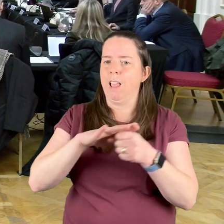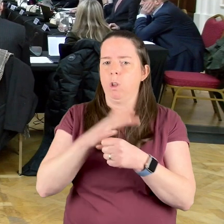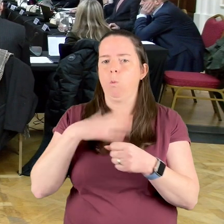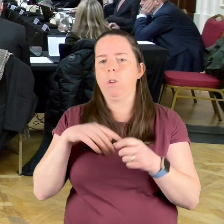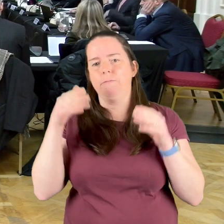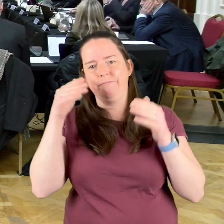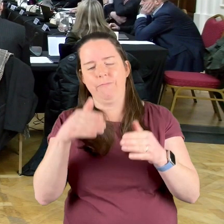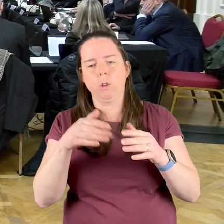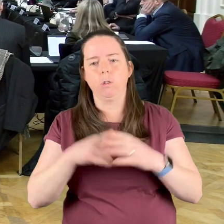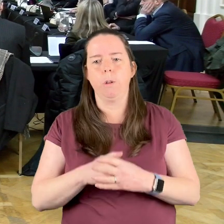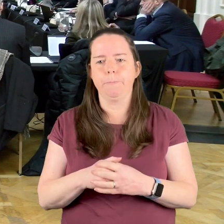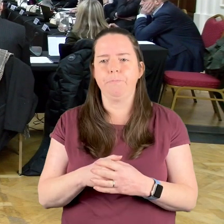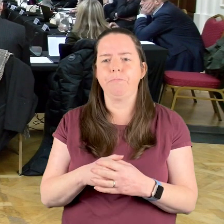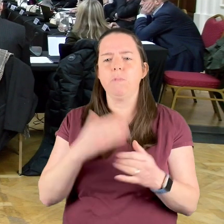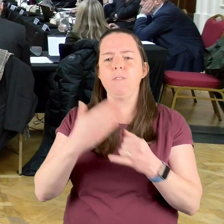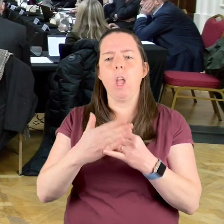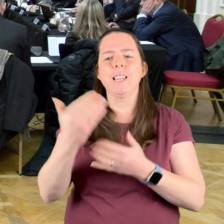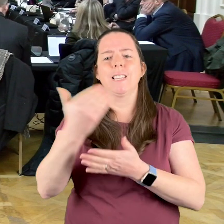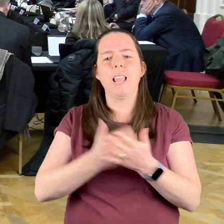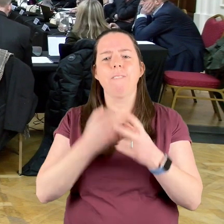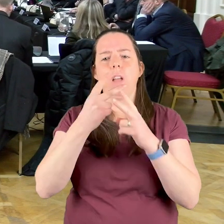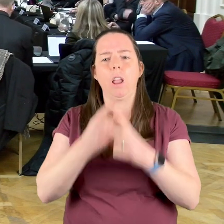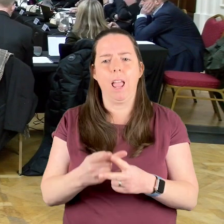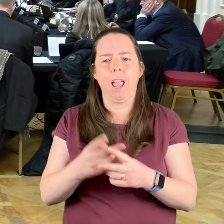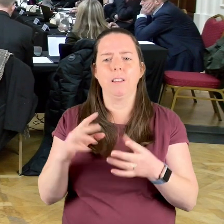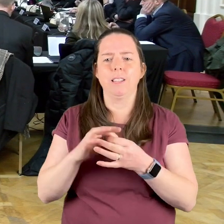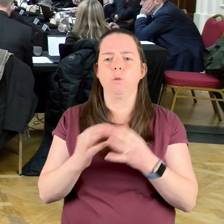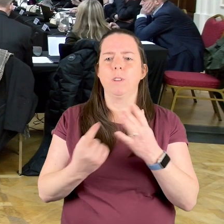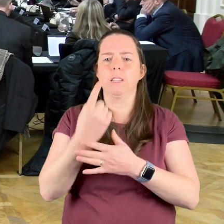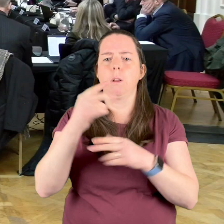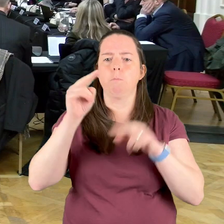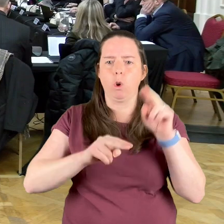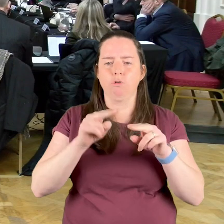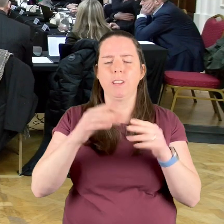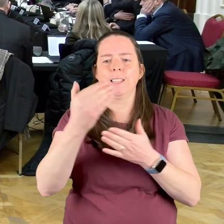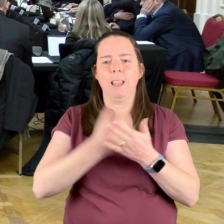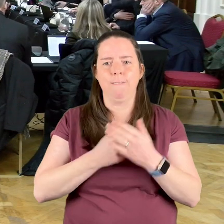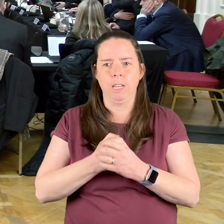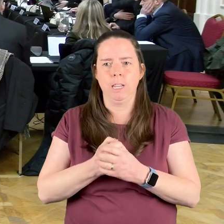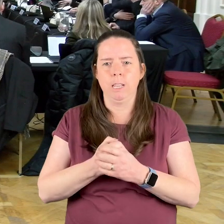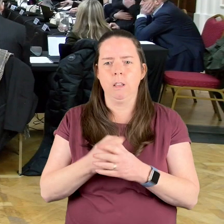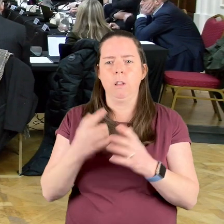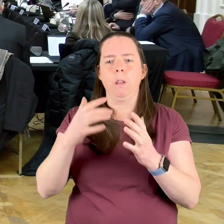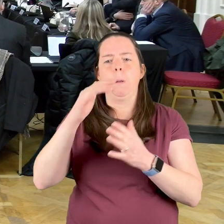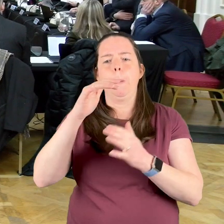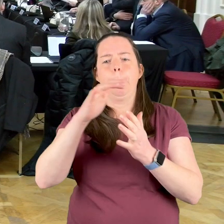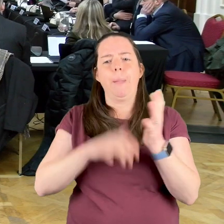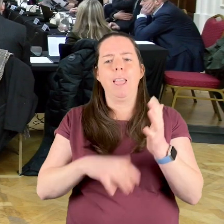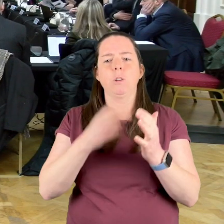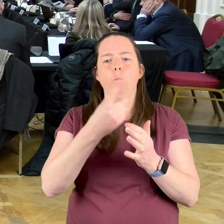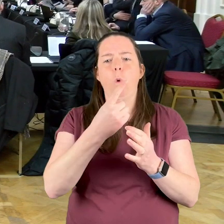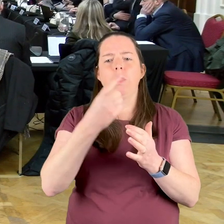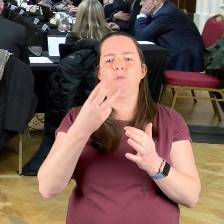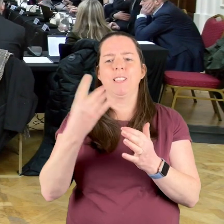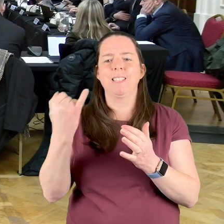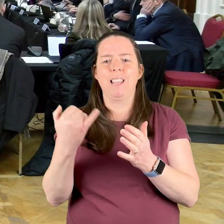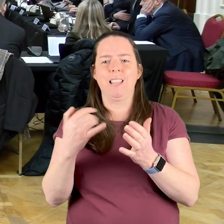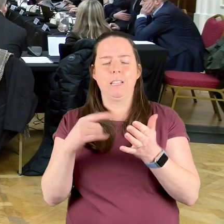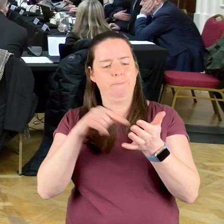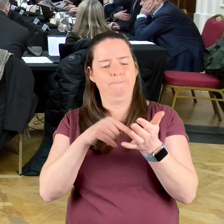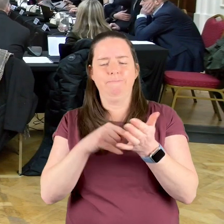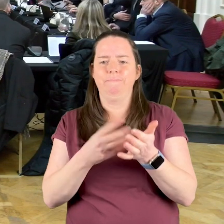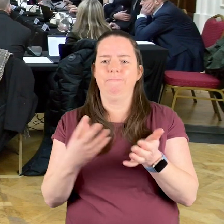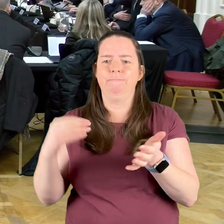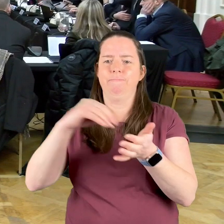And finally, safer care in terms of incident monitoring and safety. So what we've done then in page 136 is